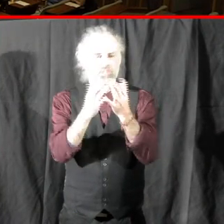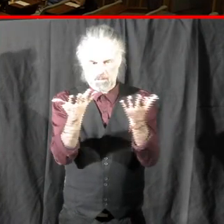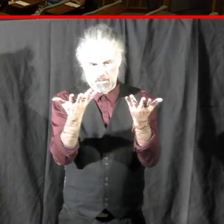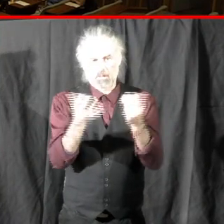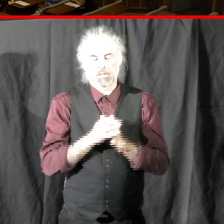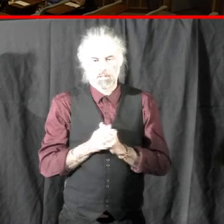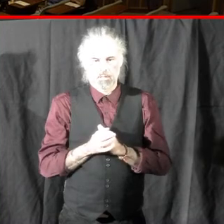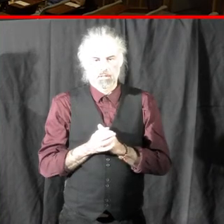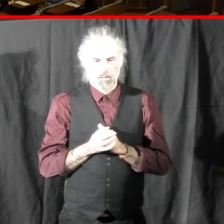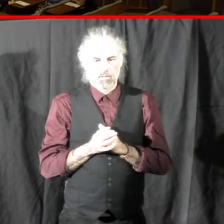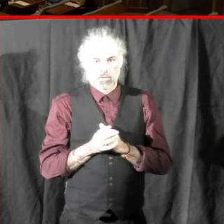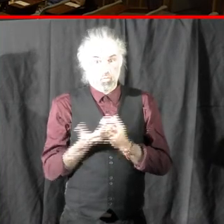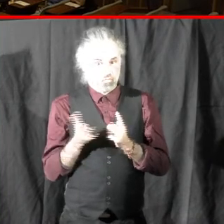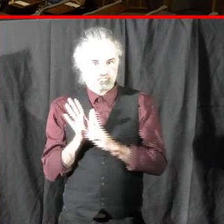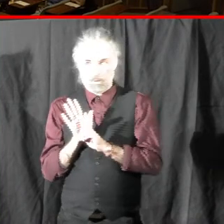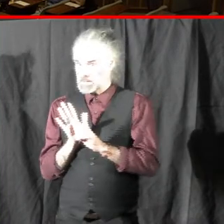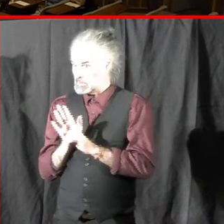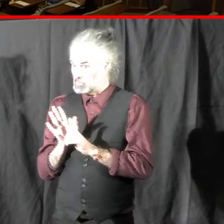representative. Do we agree?